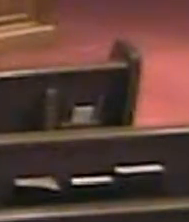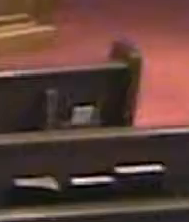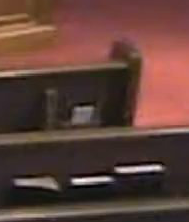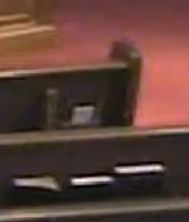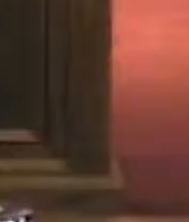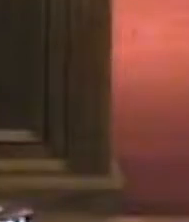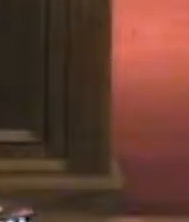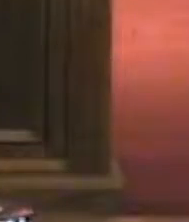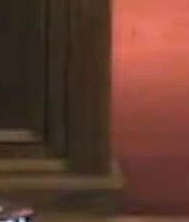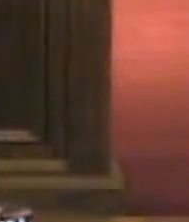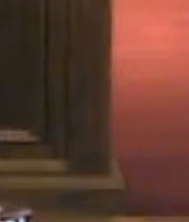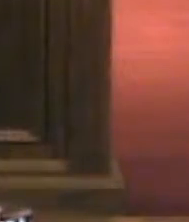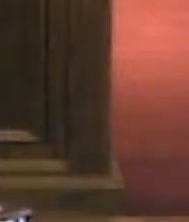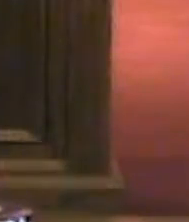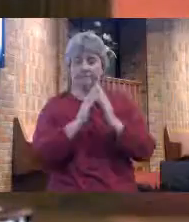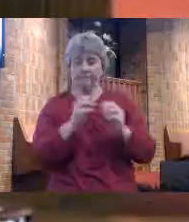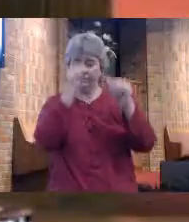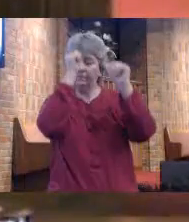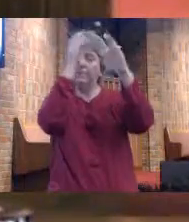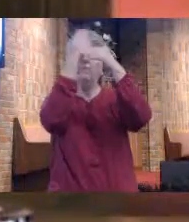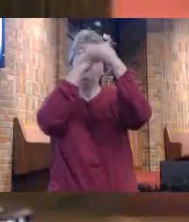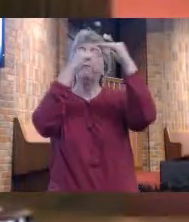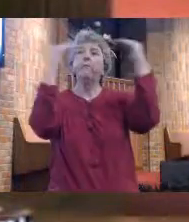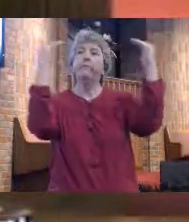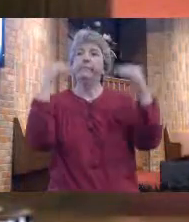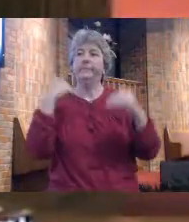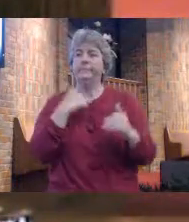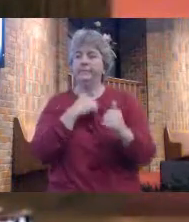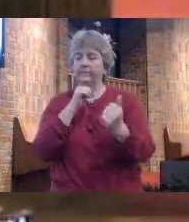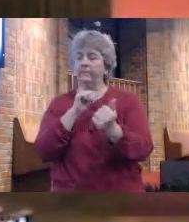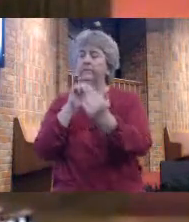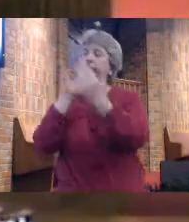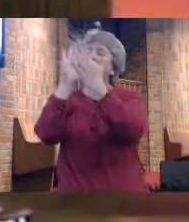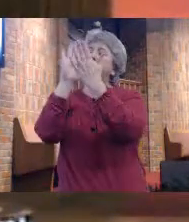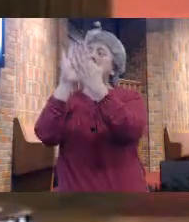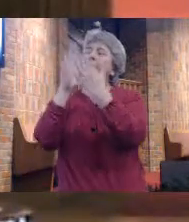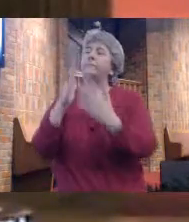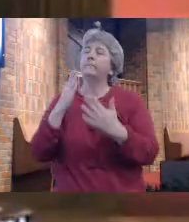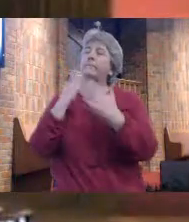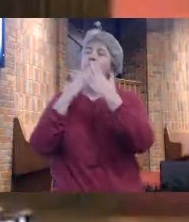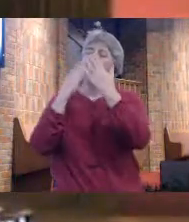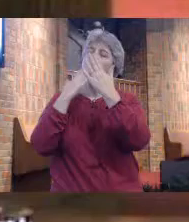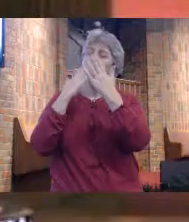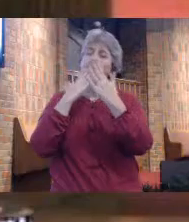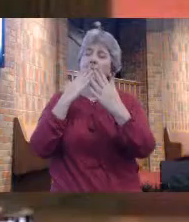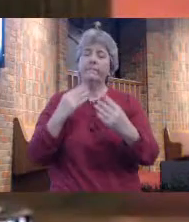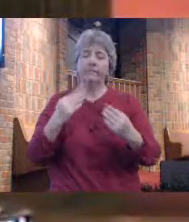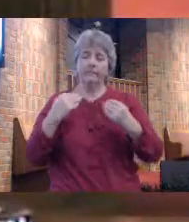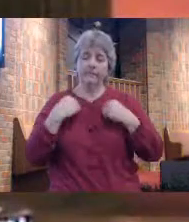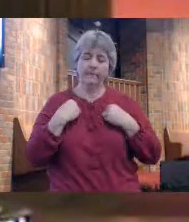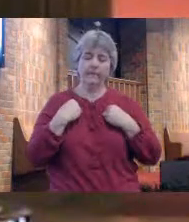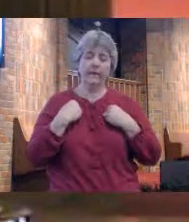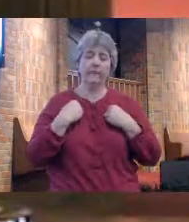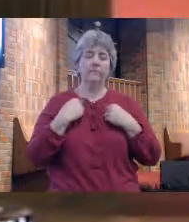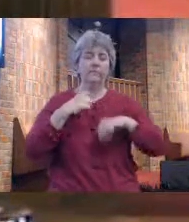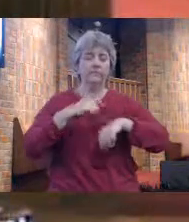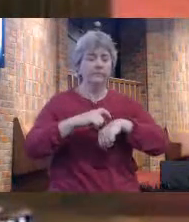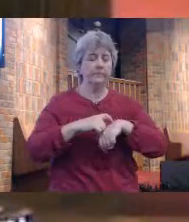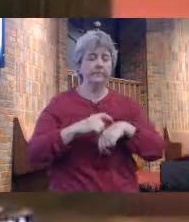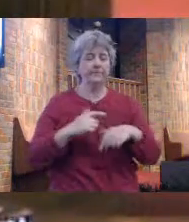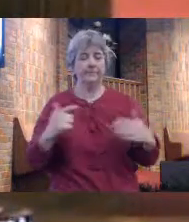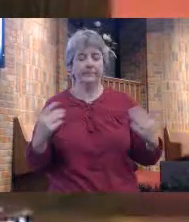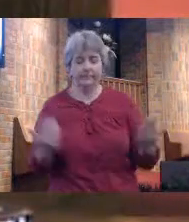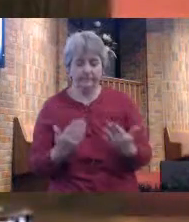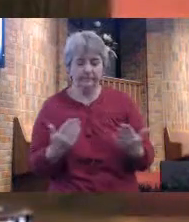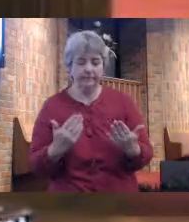Let us pray. Heavenly Father, we come to you now to thank you for the opportunities that you give us, the opportunity we have to be here, the opportunity we